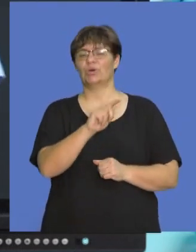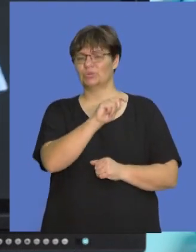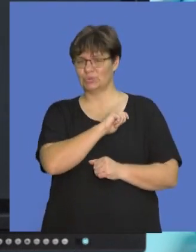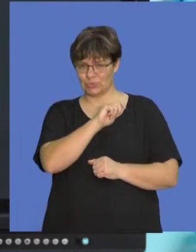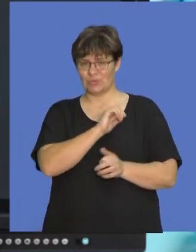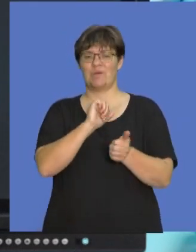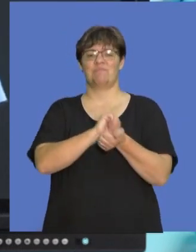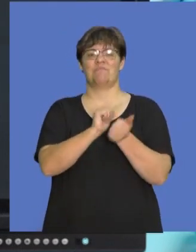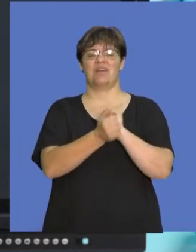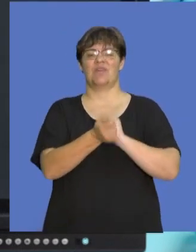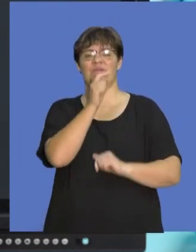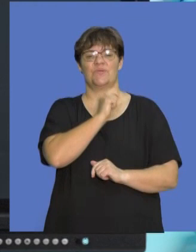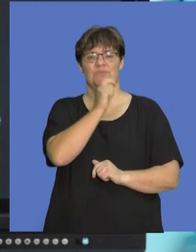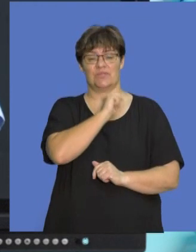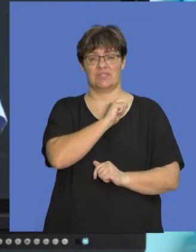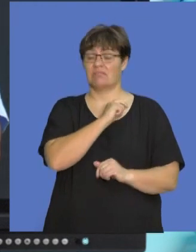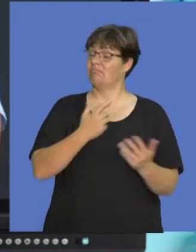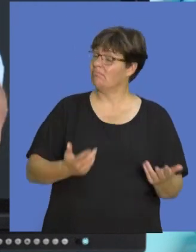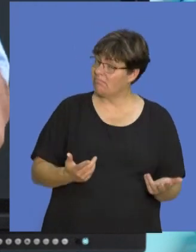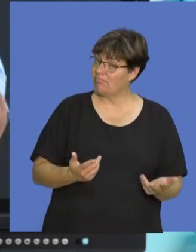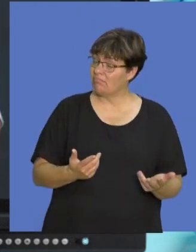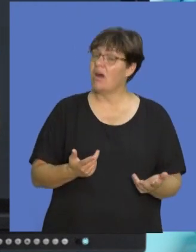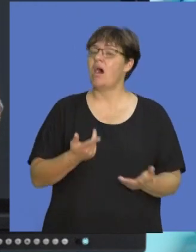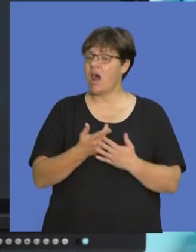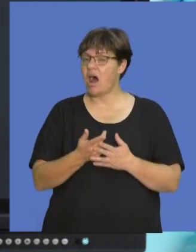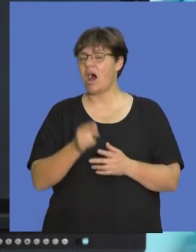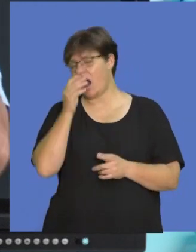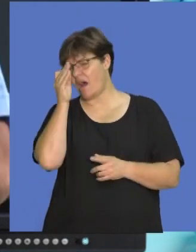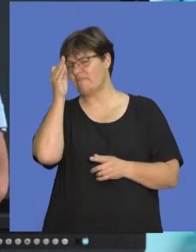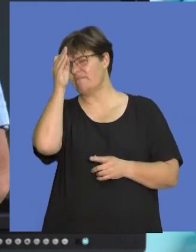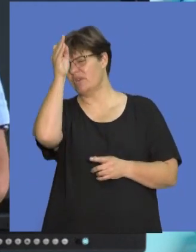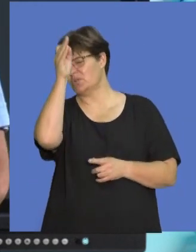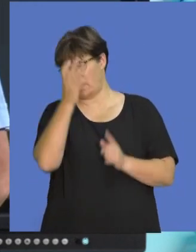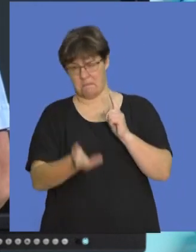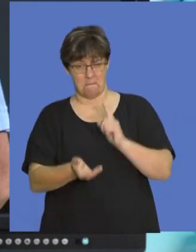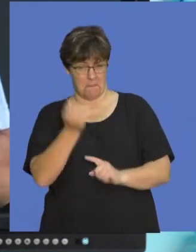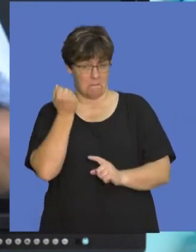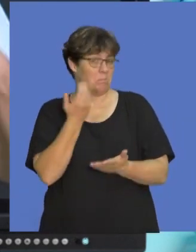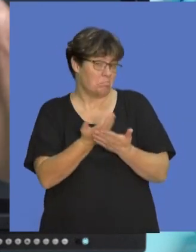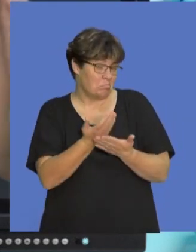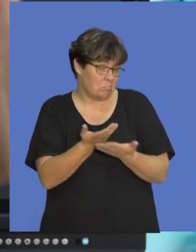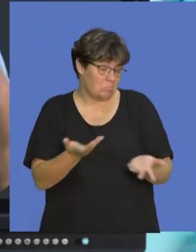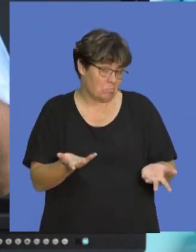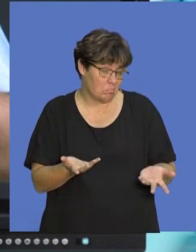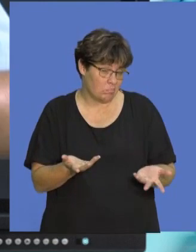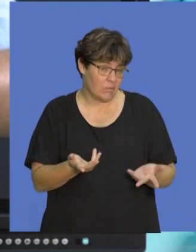use maths, possibly, to make some predictions about the future. It all depends on